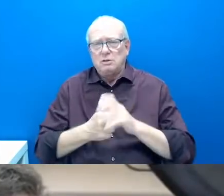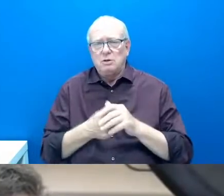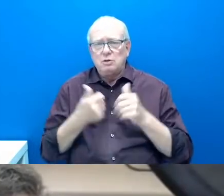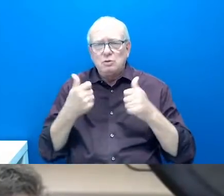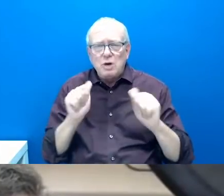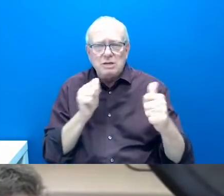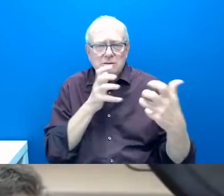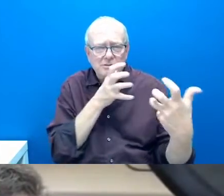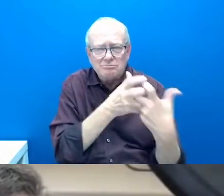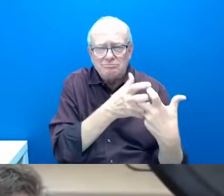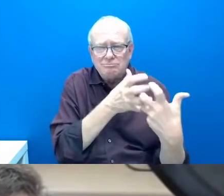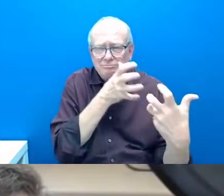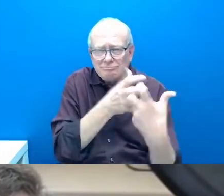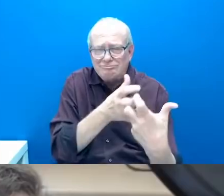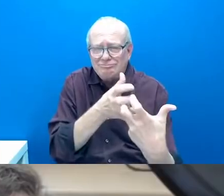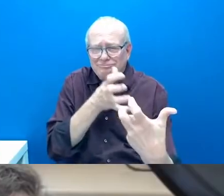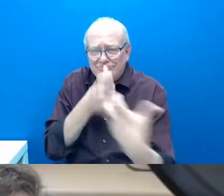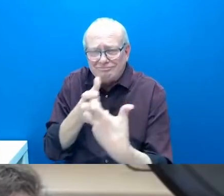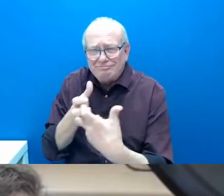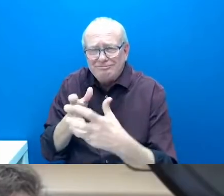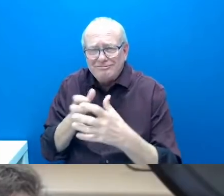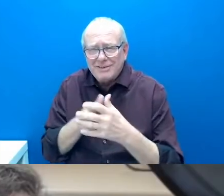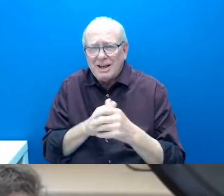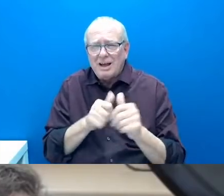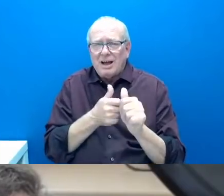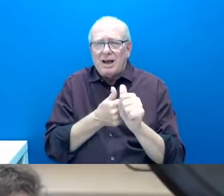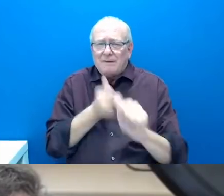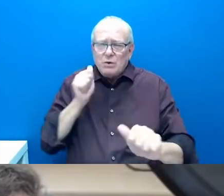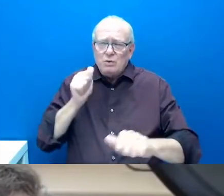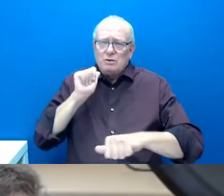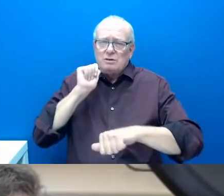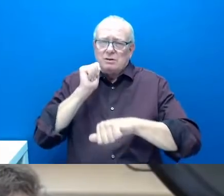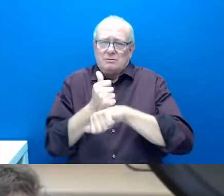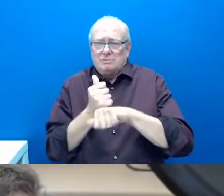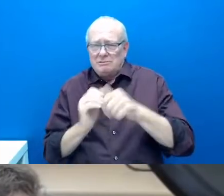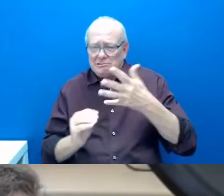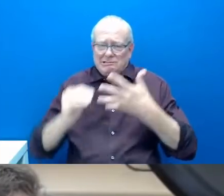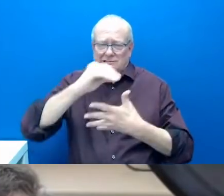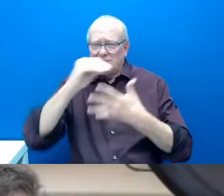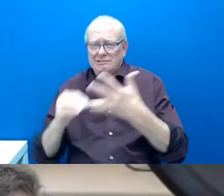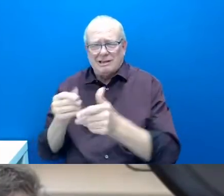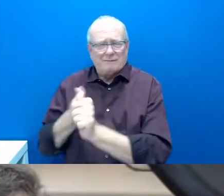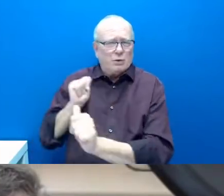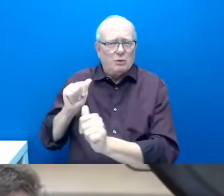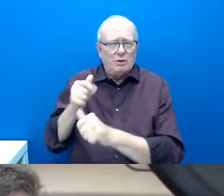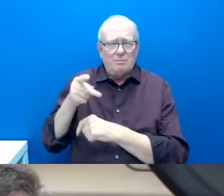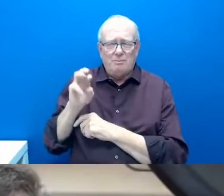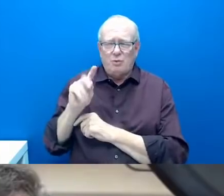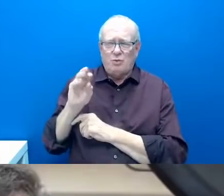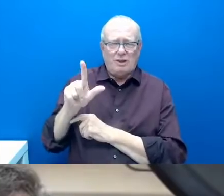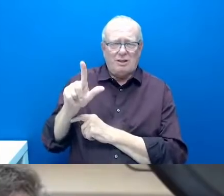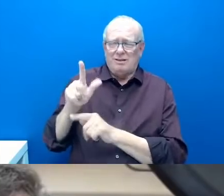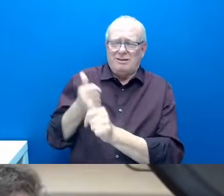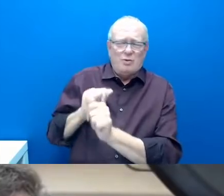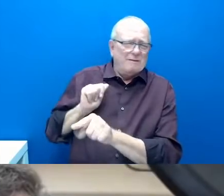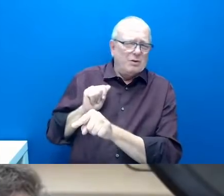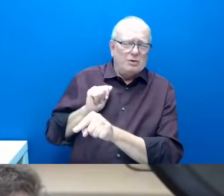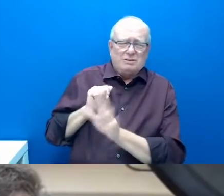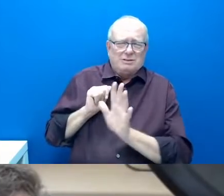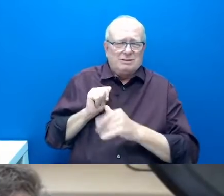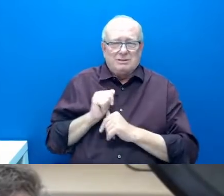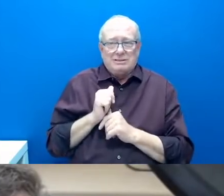necessary accommodations so that we can avoid implementing triage protocols and ideally save as many Albertans as